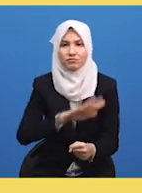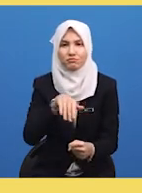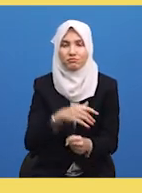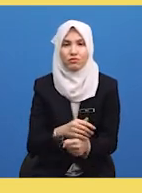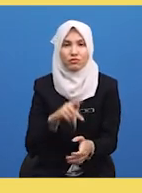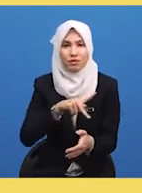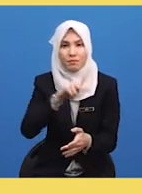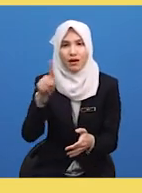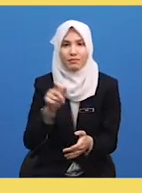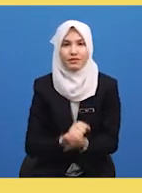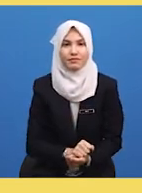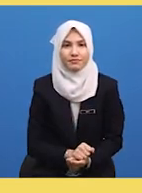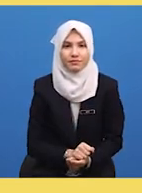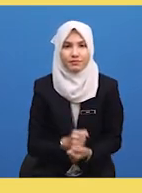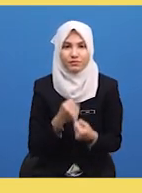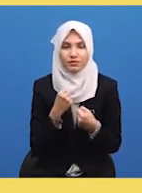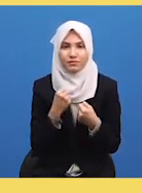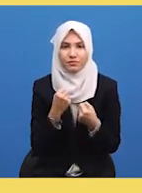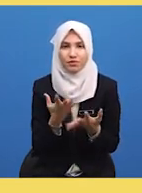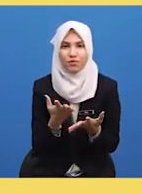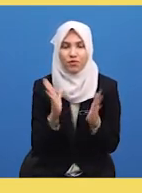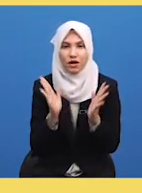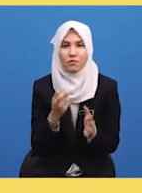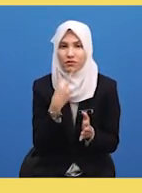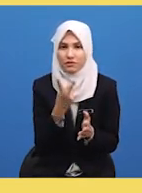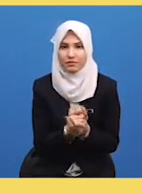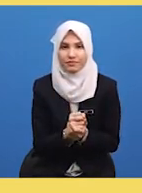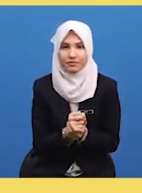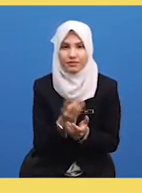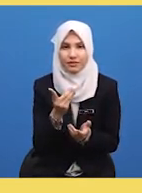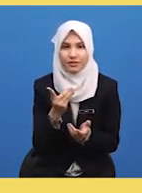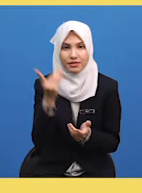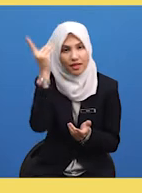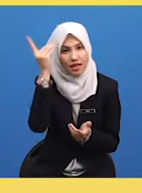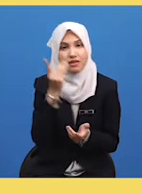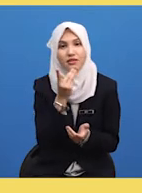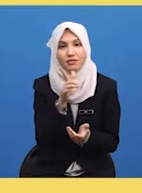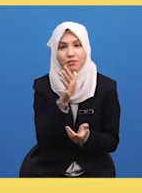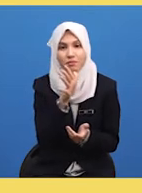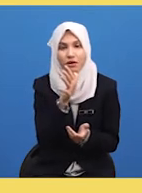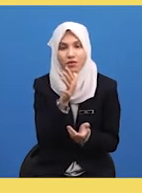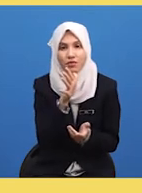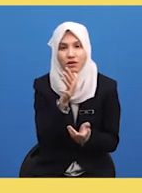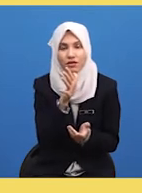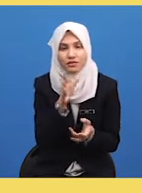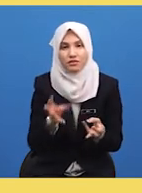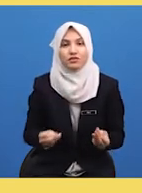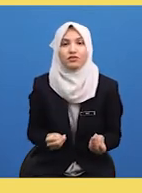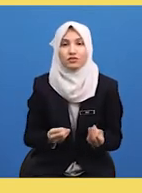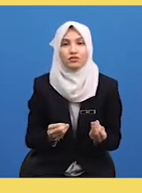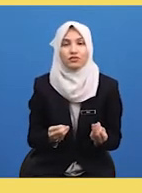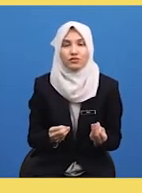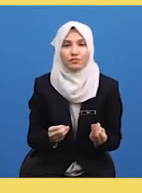public. Daniel's mom wants him to be safe online. Anyone can see